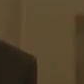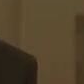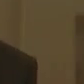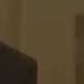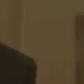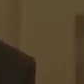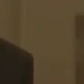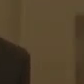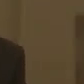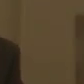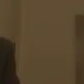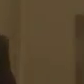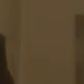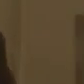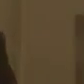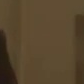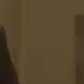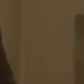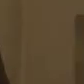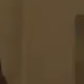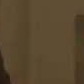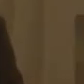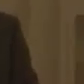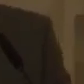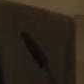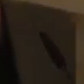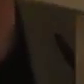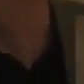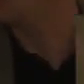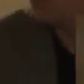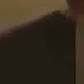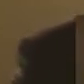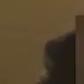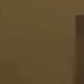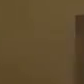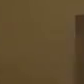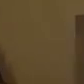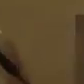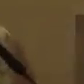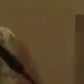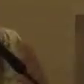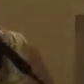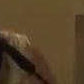all about. So, Rebecca, thank you very much when you're ready. Well, as Stefan said,